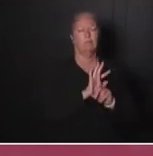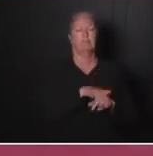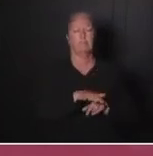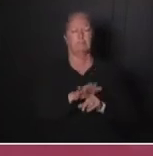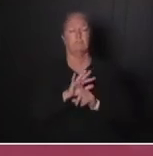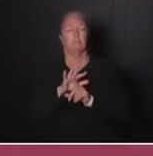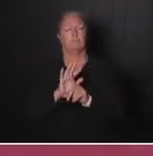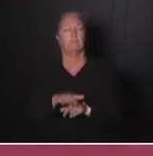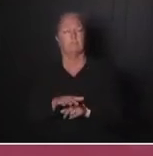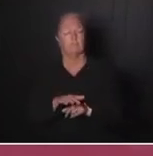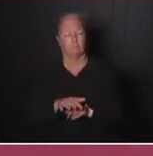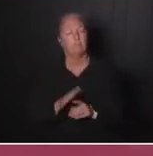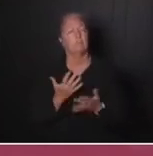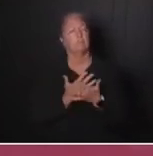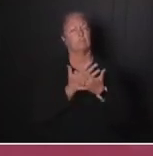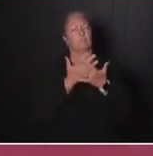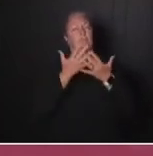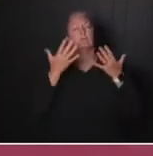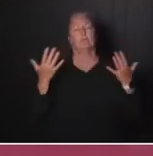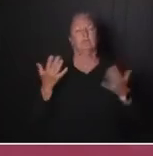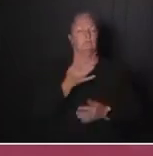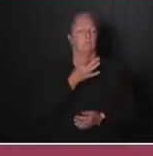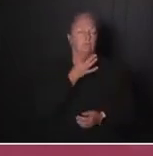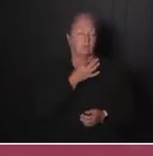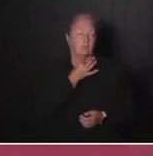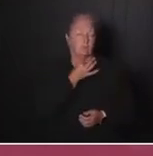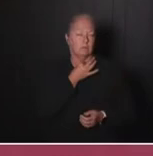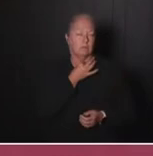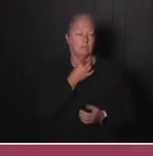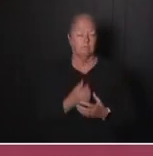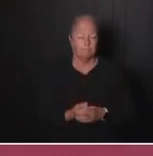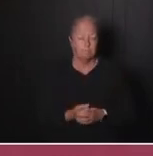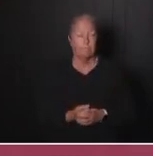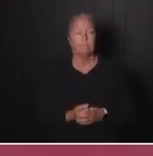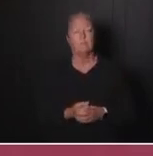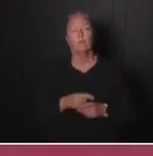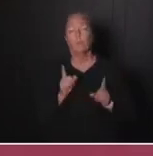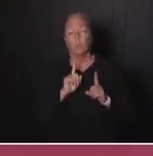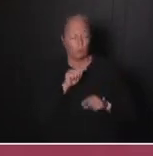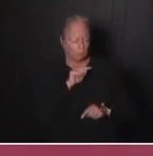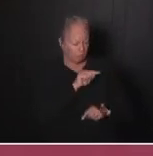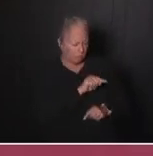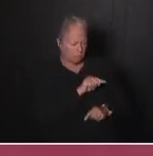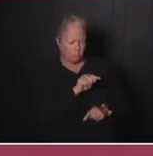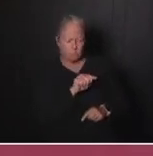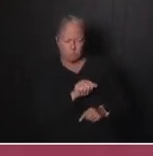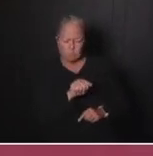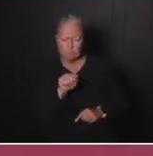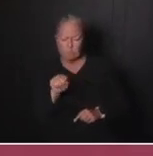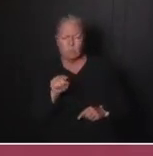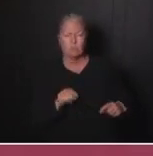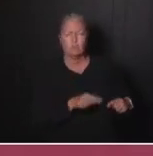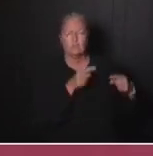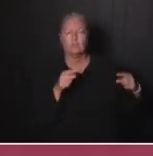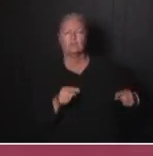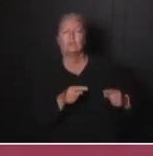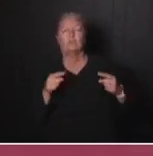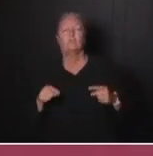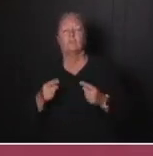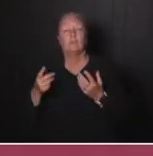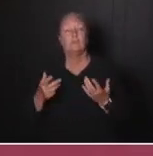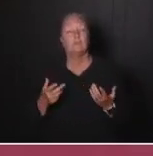them for so long. What these challenges have in common is a government that's in